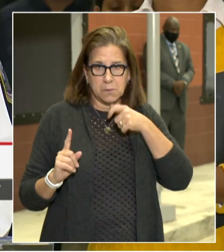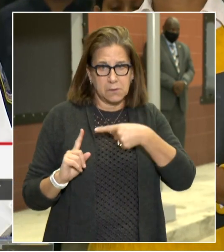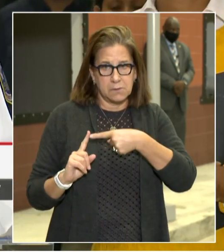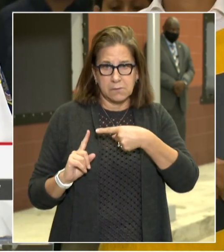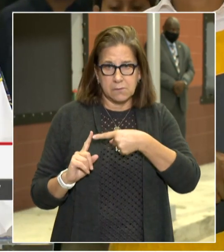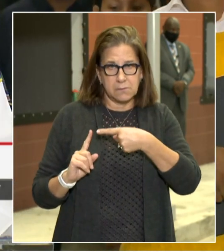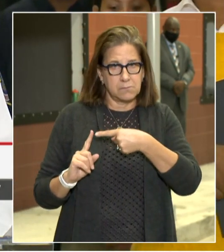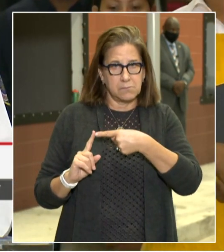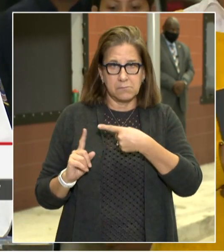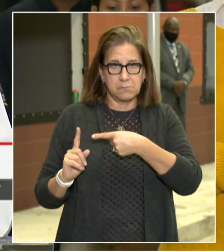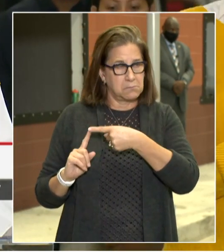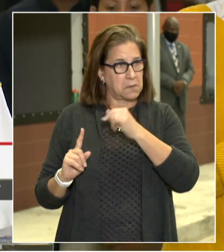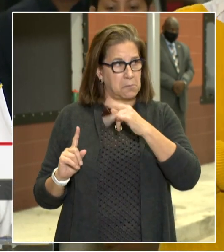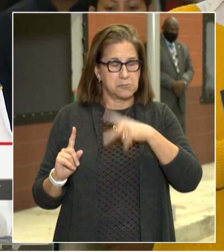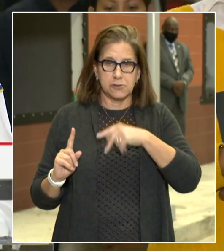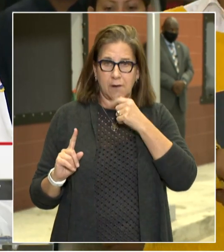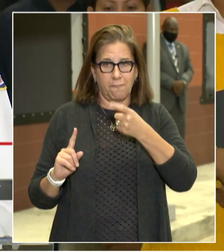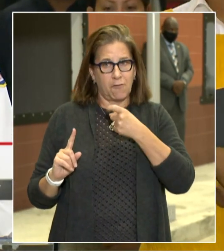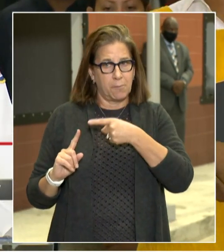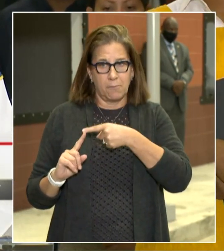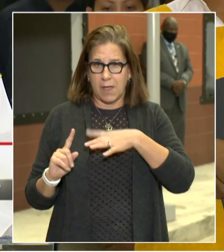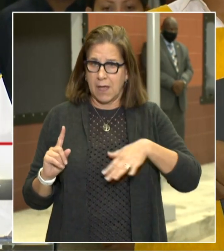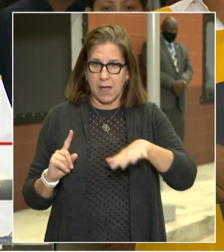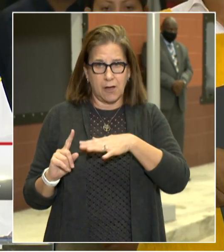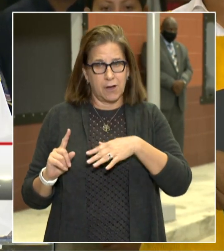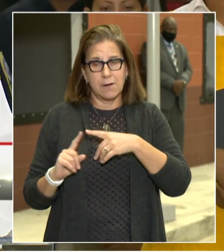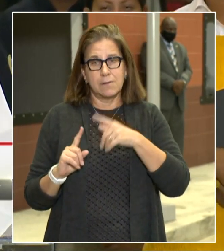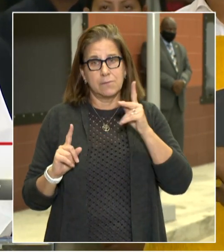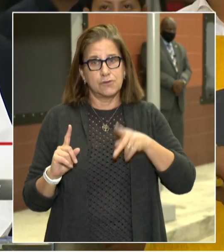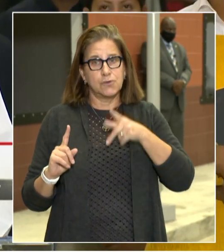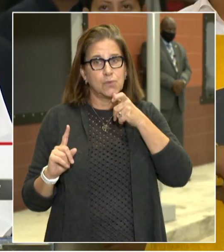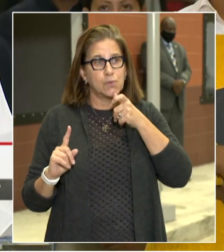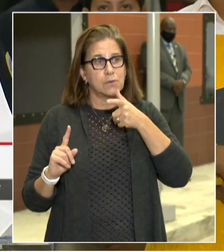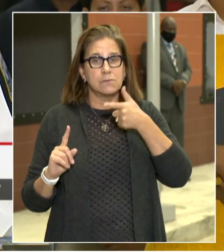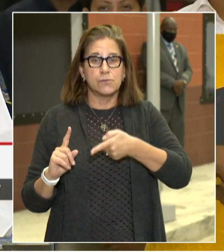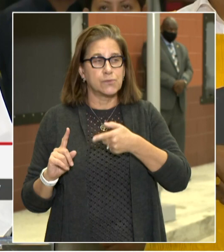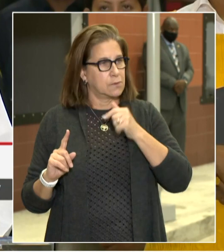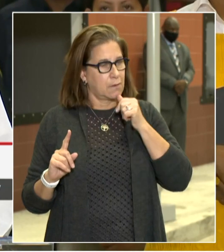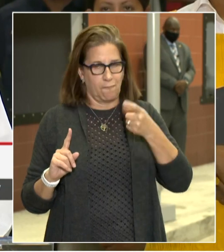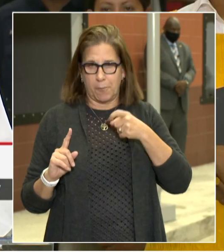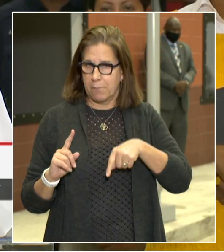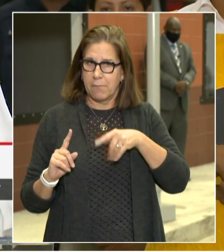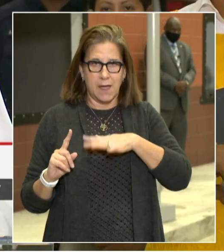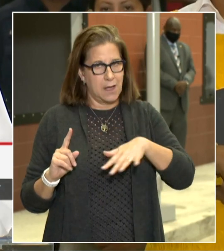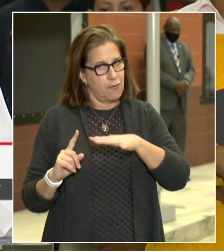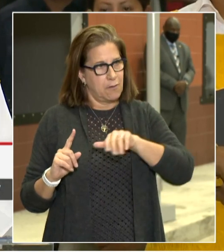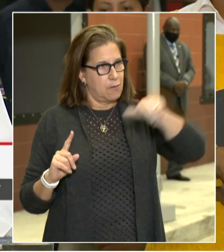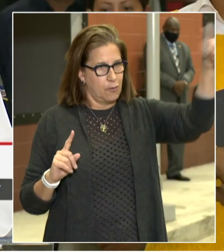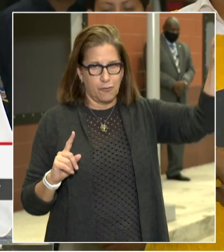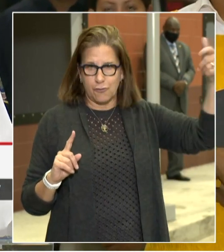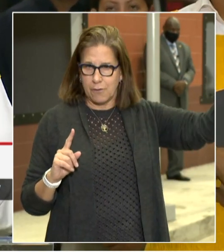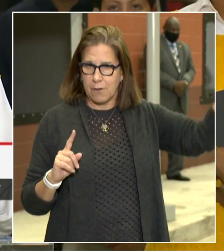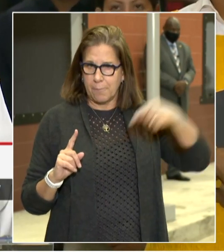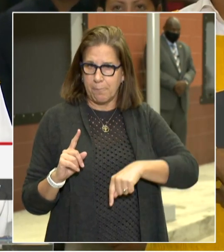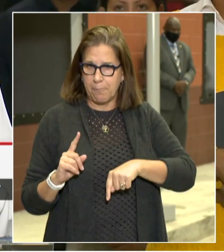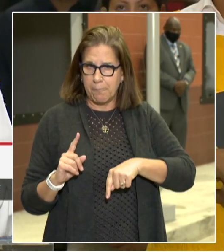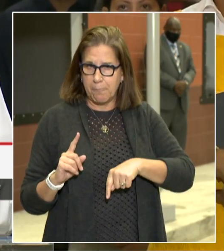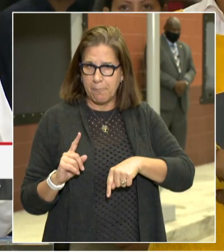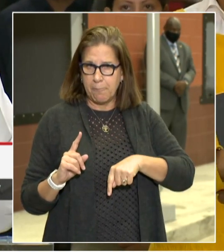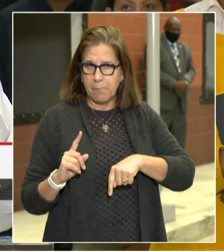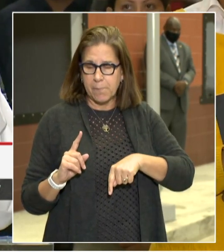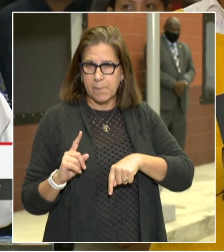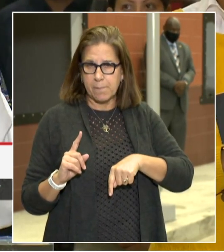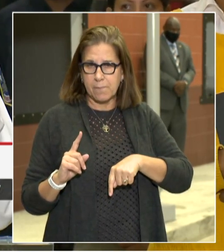that area. Obviously, we deploy to areas where we see crime and we see crime trends. We deploy members to the area, but some